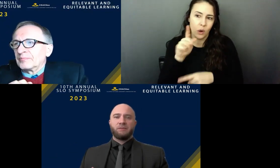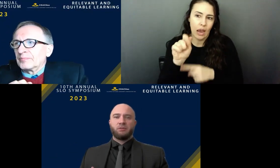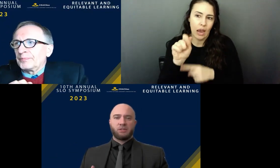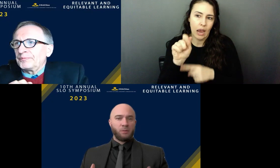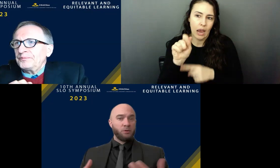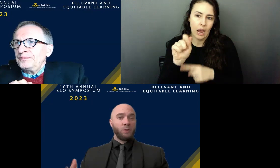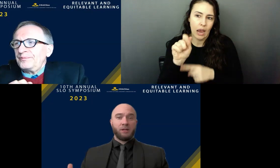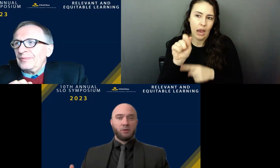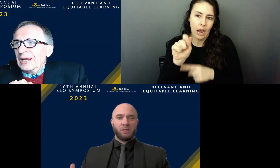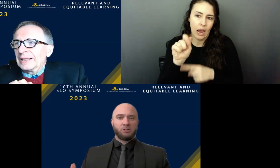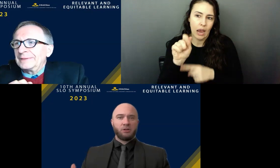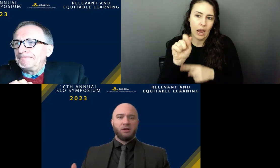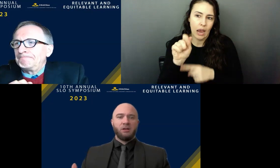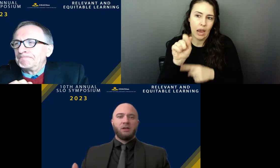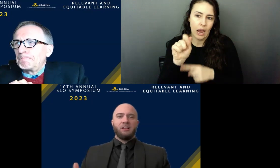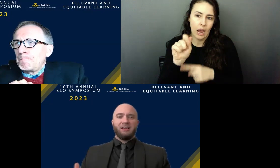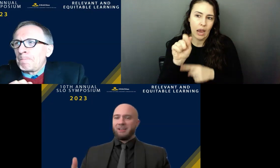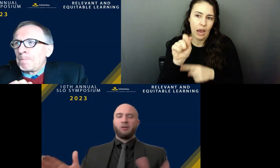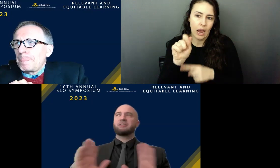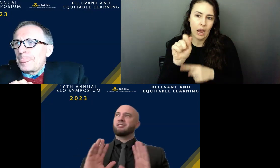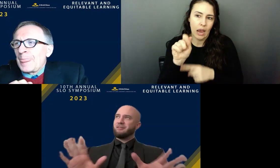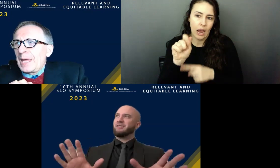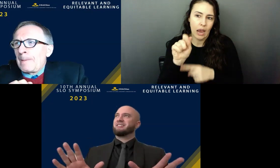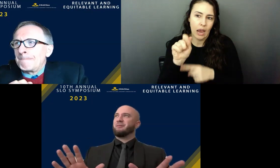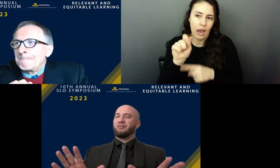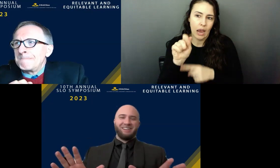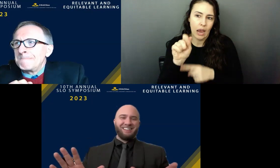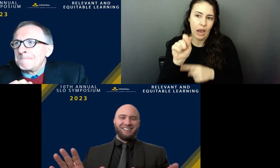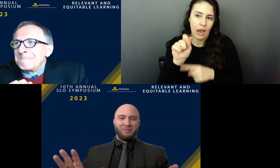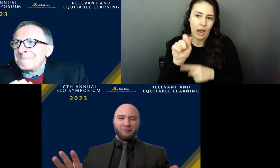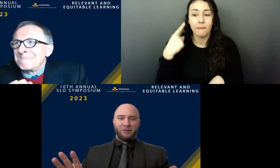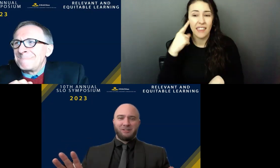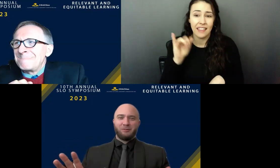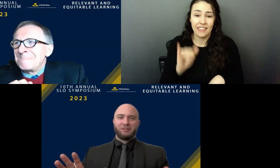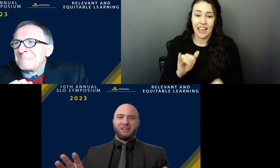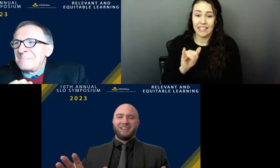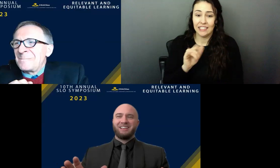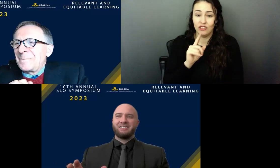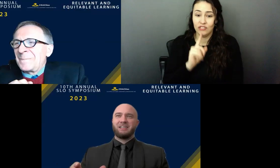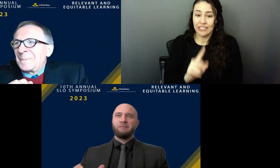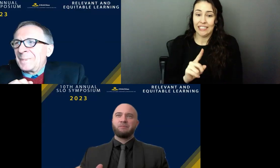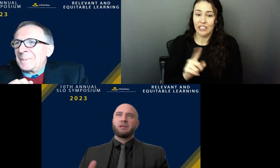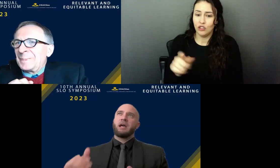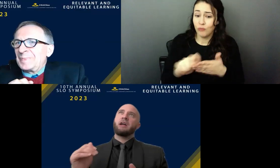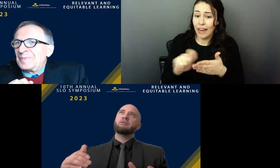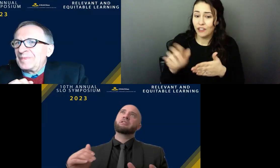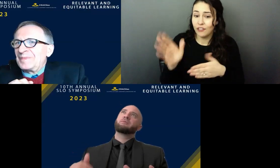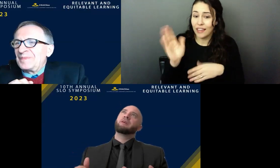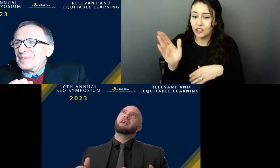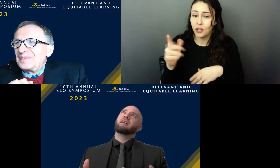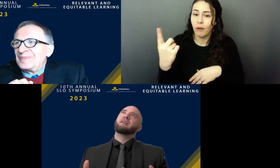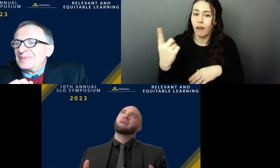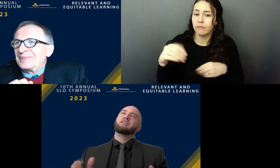like, so for example, when you're writing your lecture, like, I'll actually give an example that my friend used. And he said, how